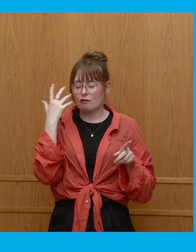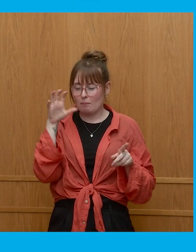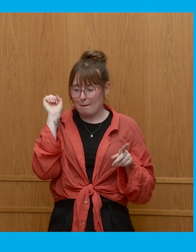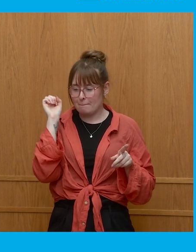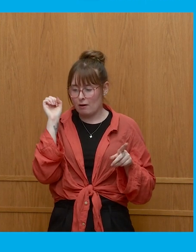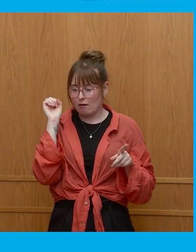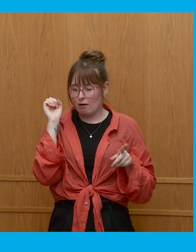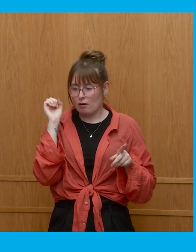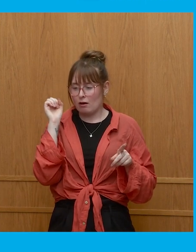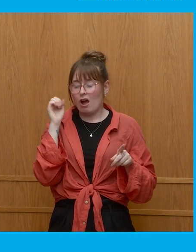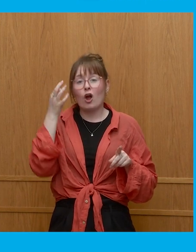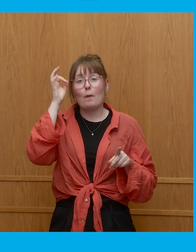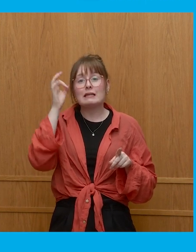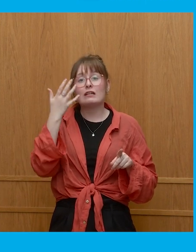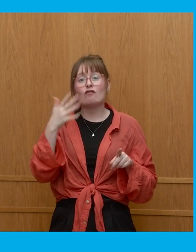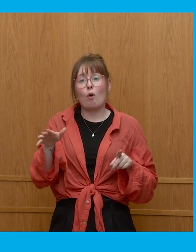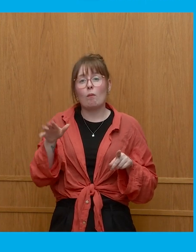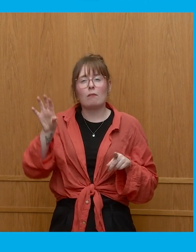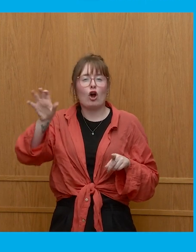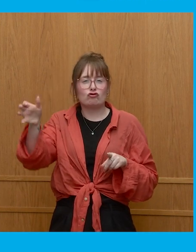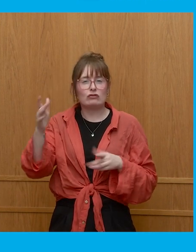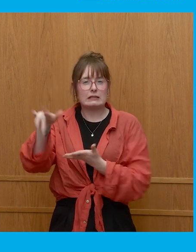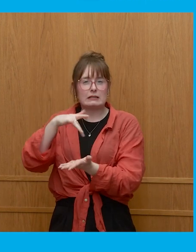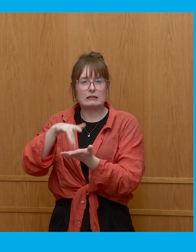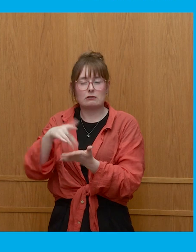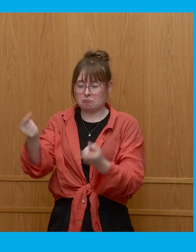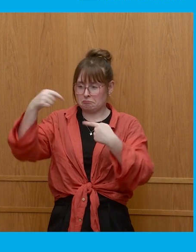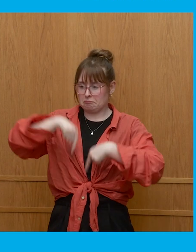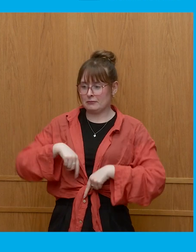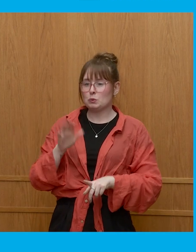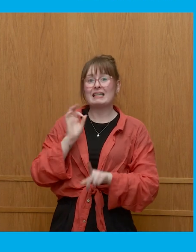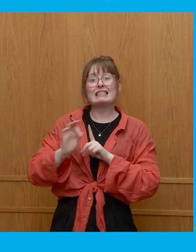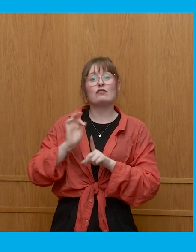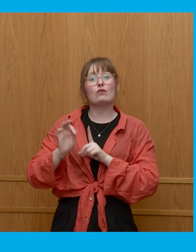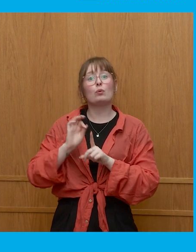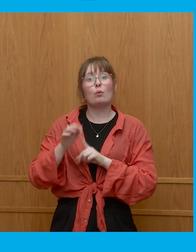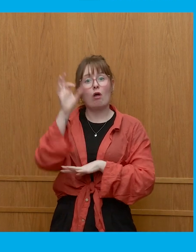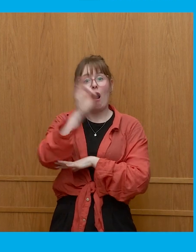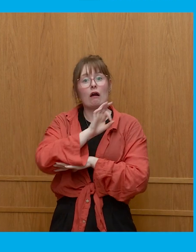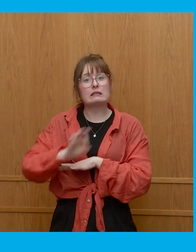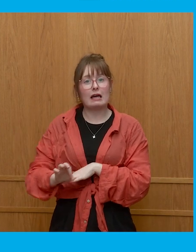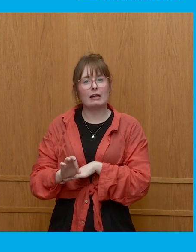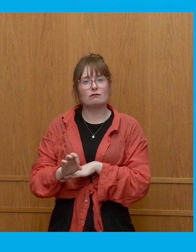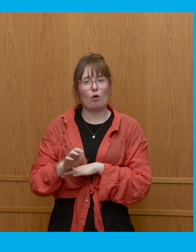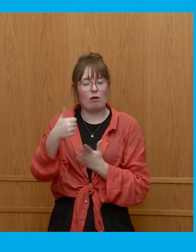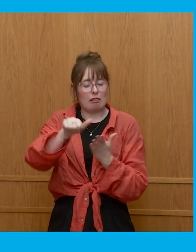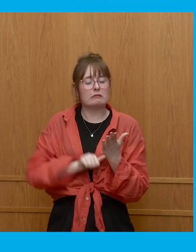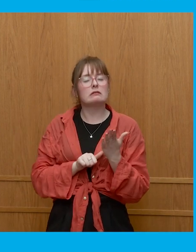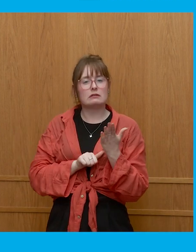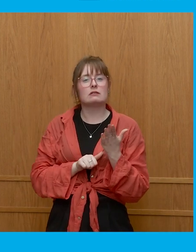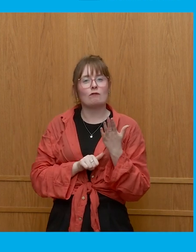it was a committee coming from Utrecht coming to interview the architects who were in the short list of the